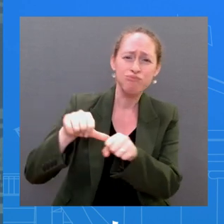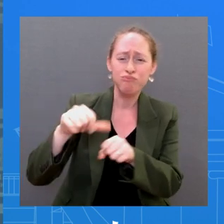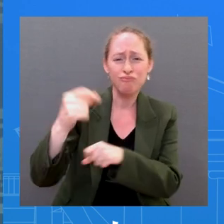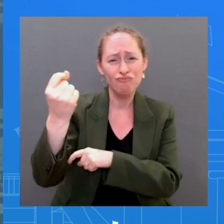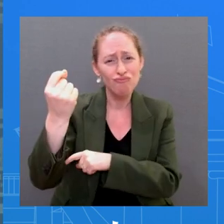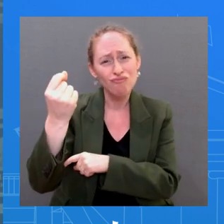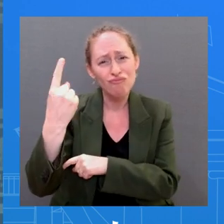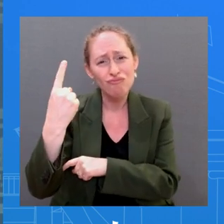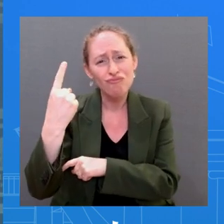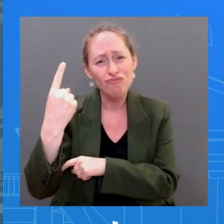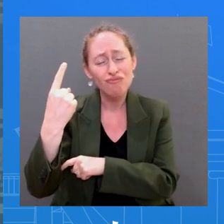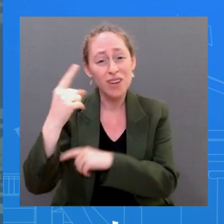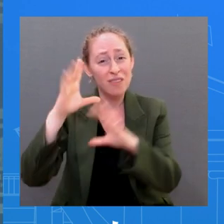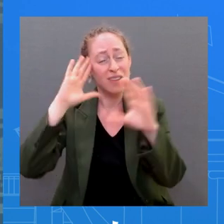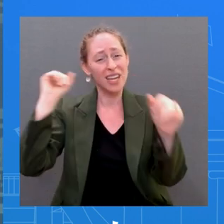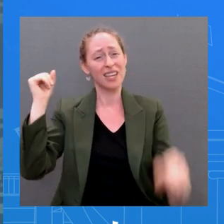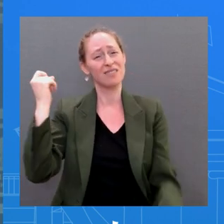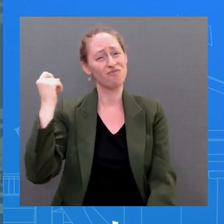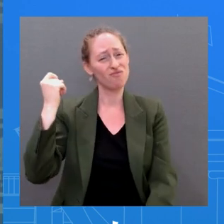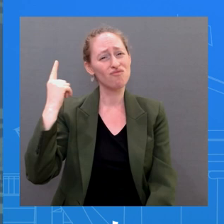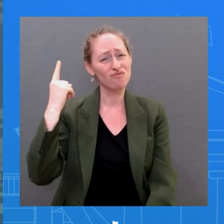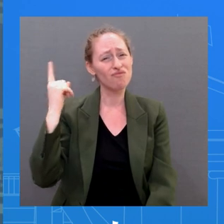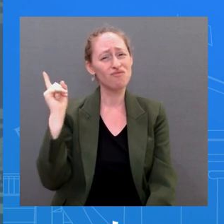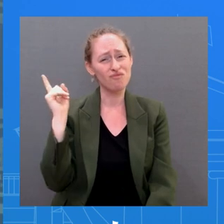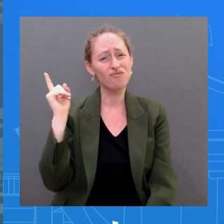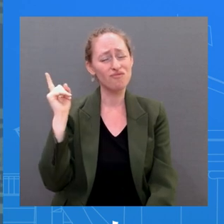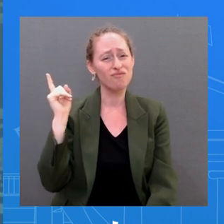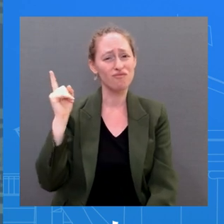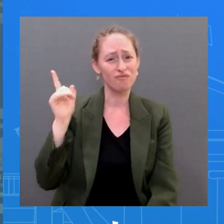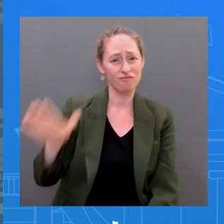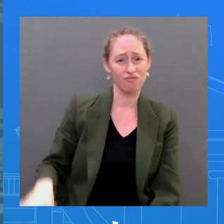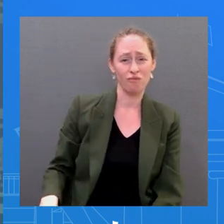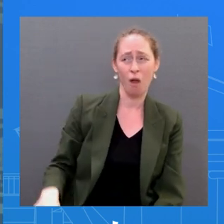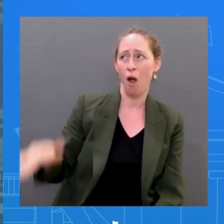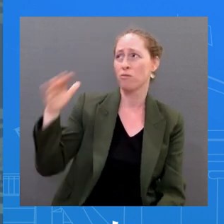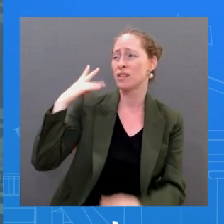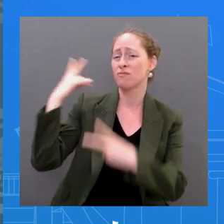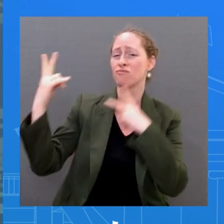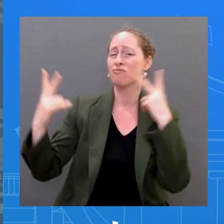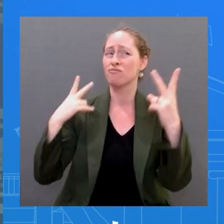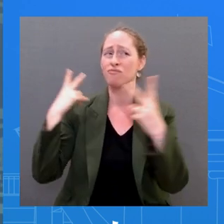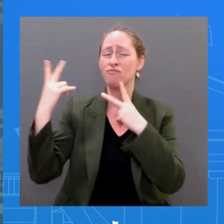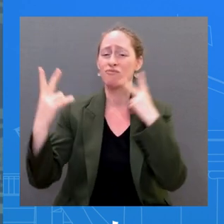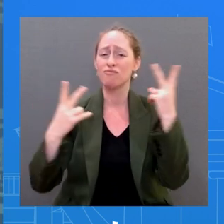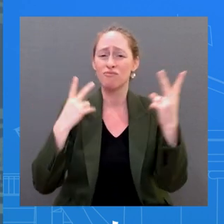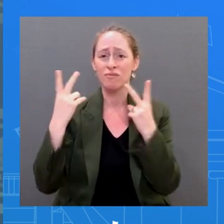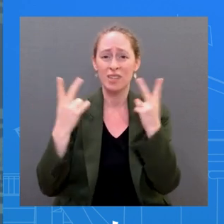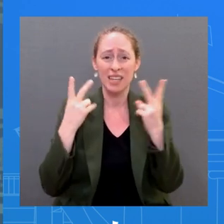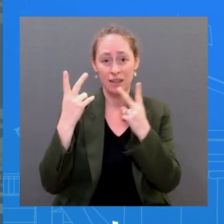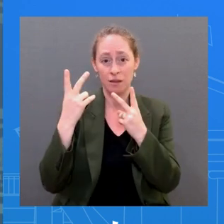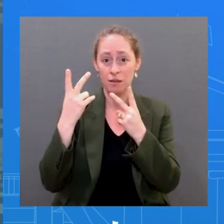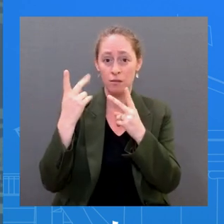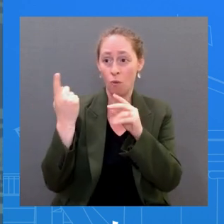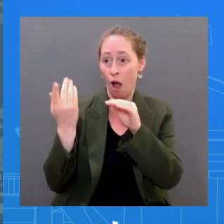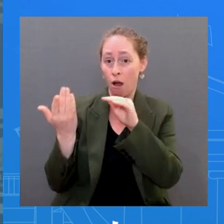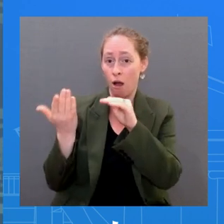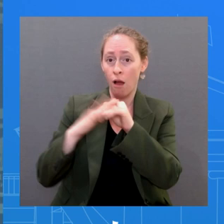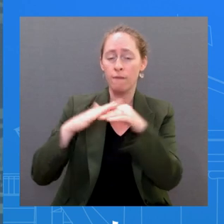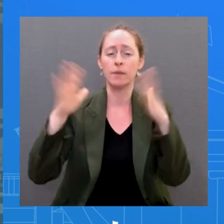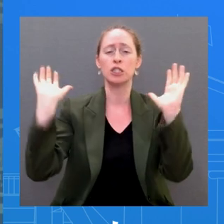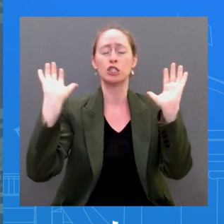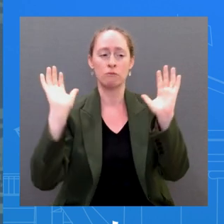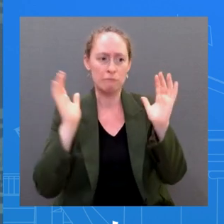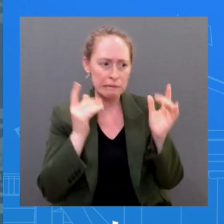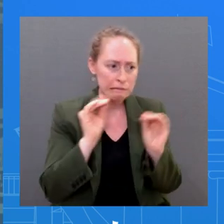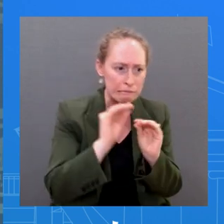prices elevate even just a bit, how much that can hurt a family, how much that can really affect